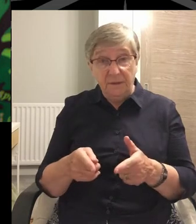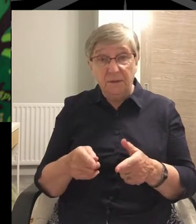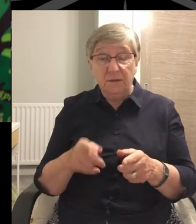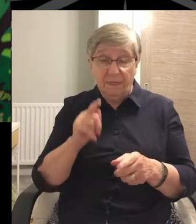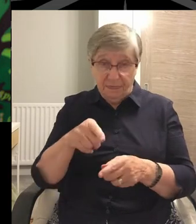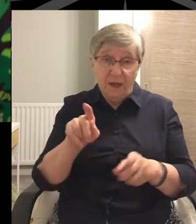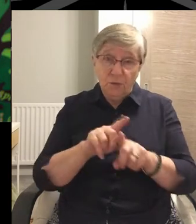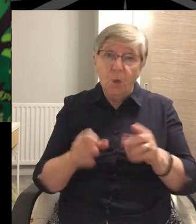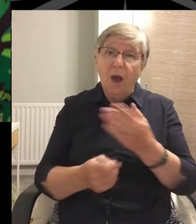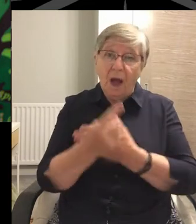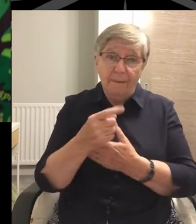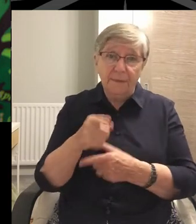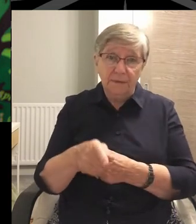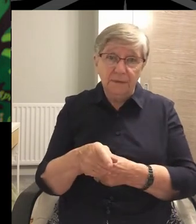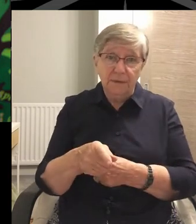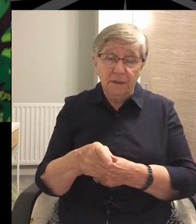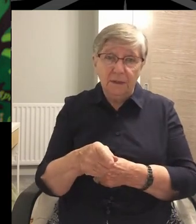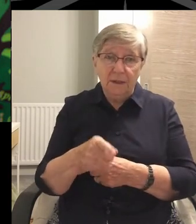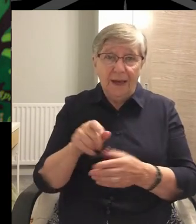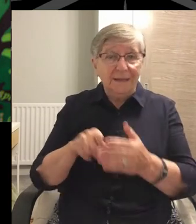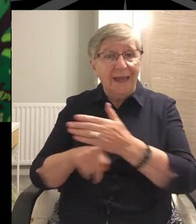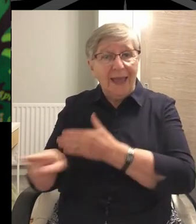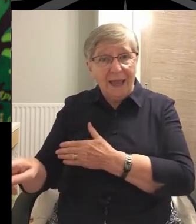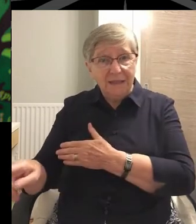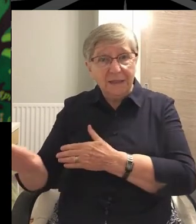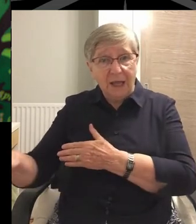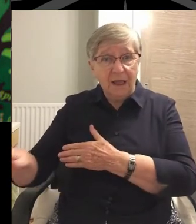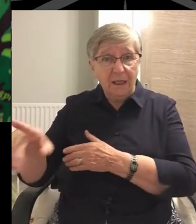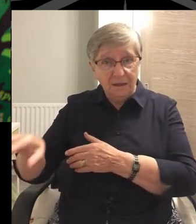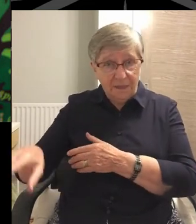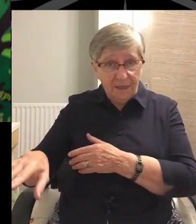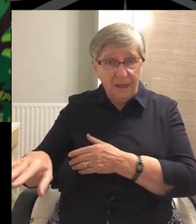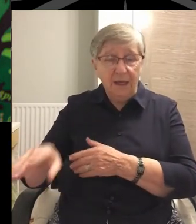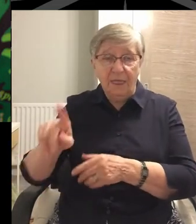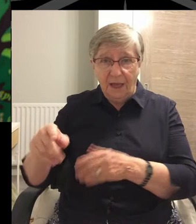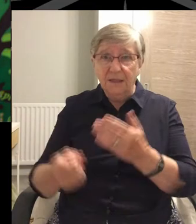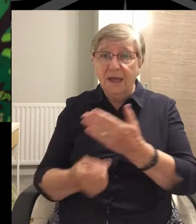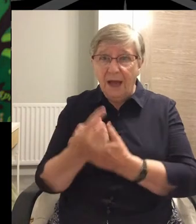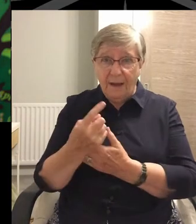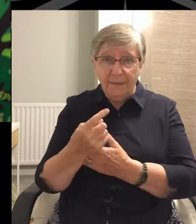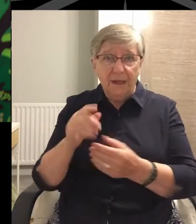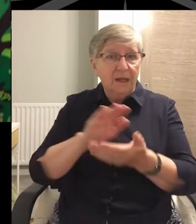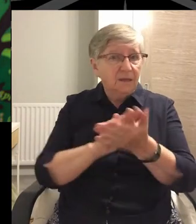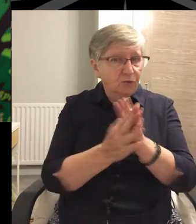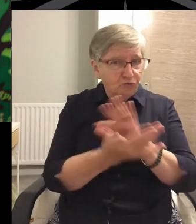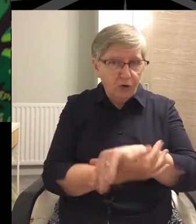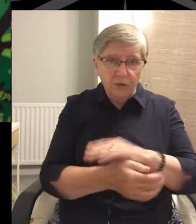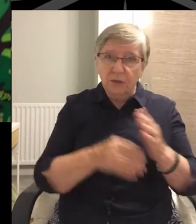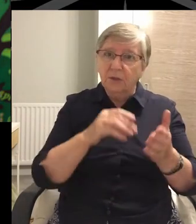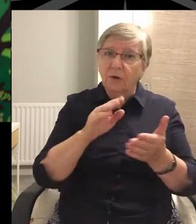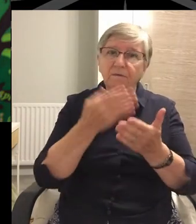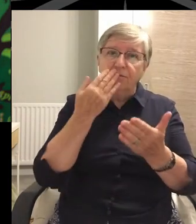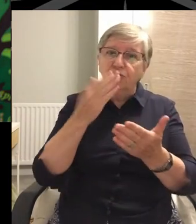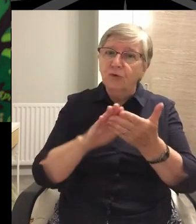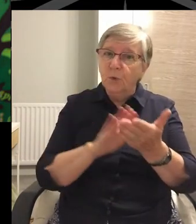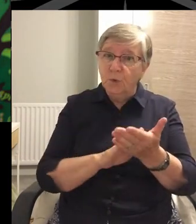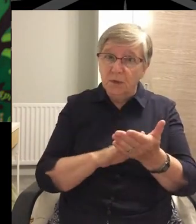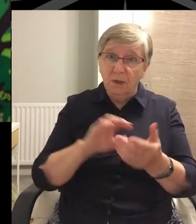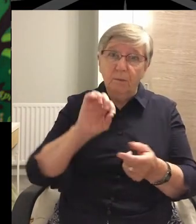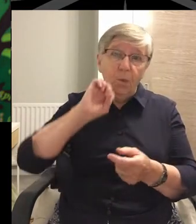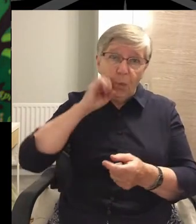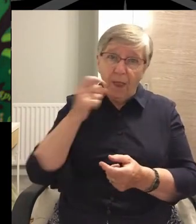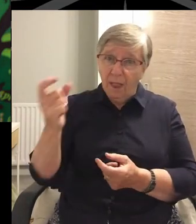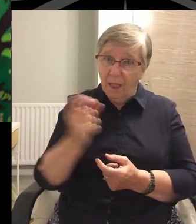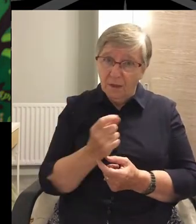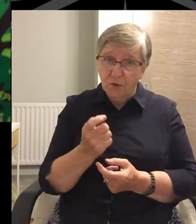But even though that's the case, and even though the exile is happening, and even though the destruction of Jerusalem is just around